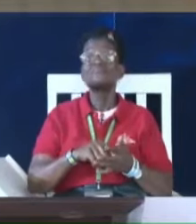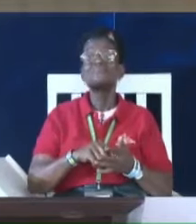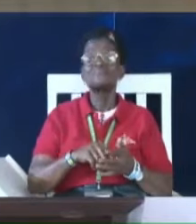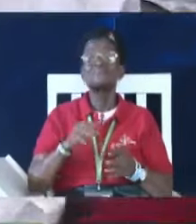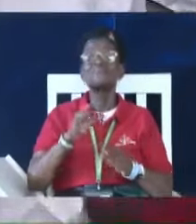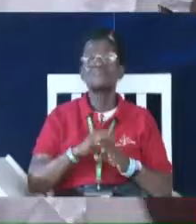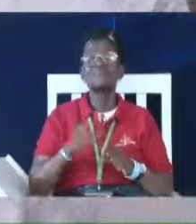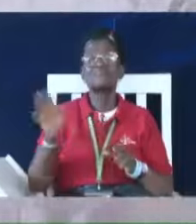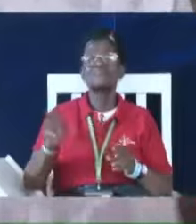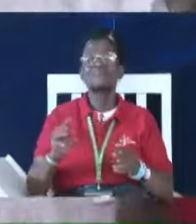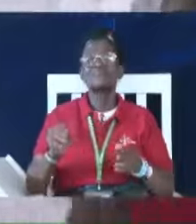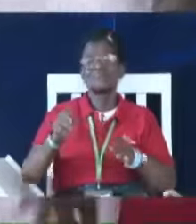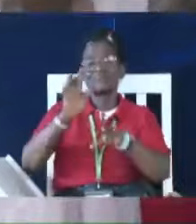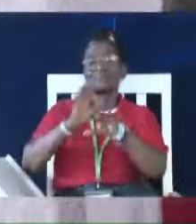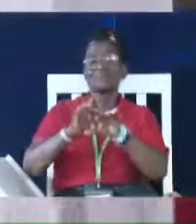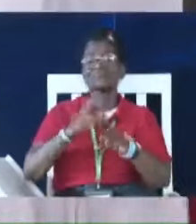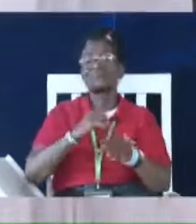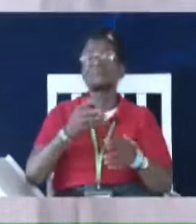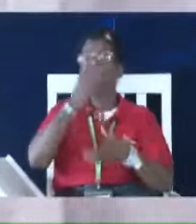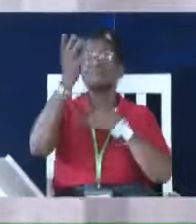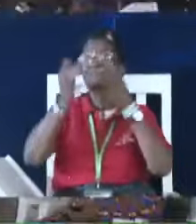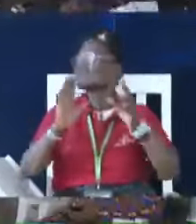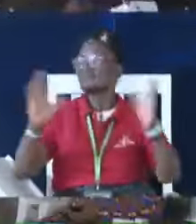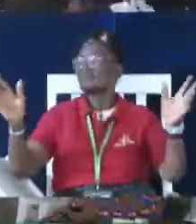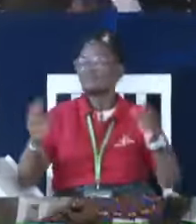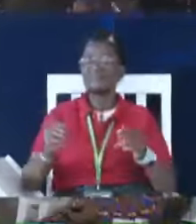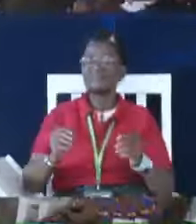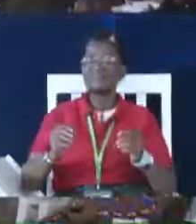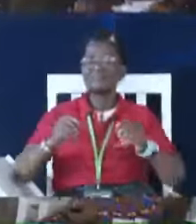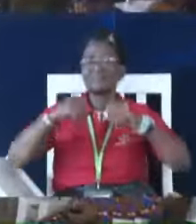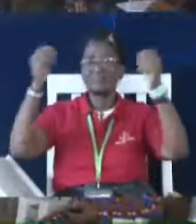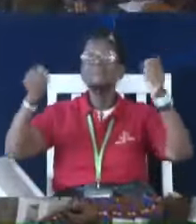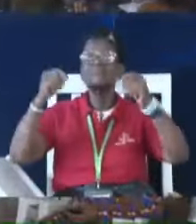shout a very big hallelujah.